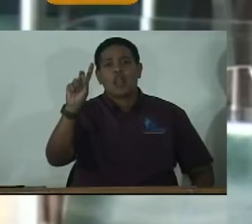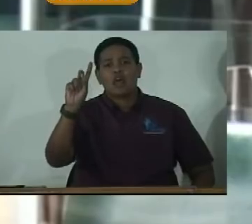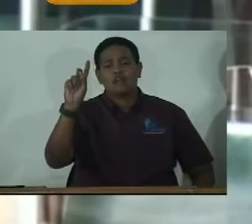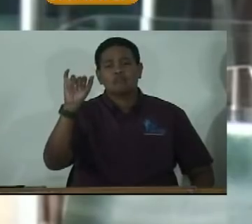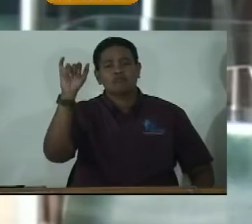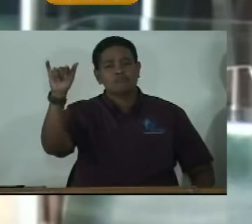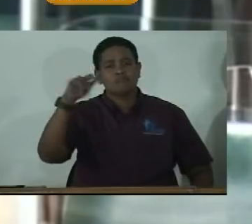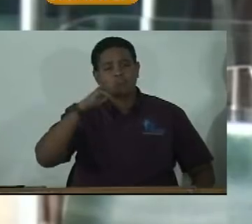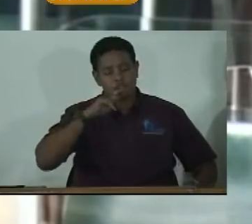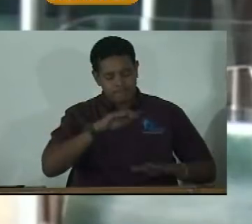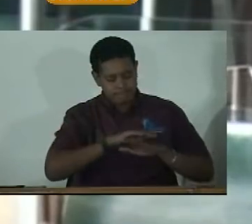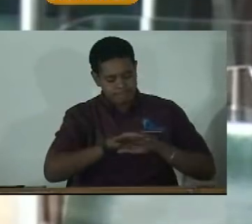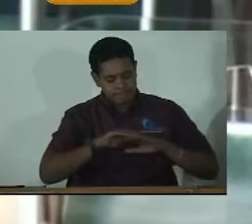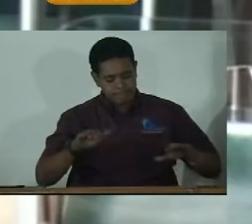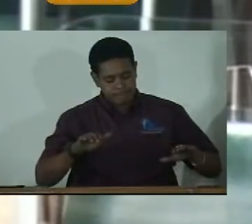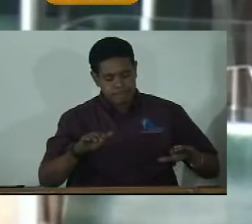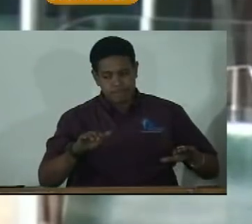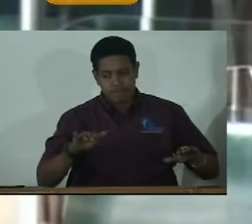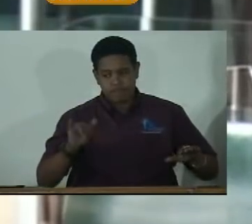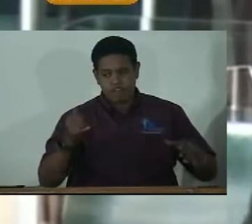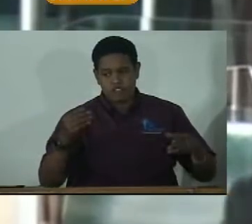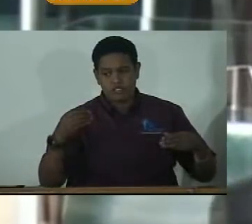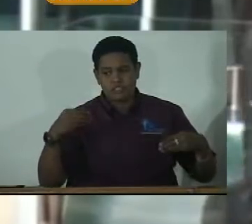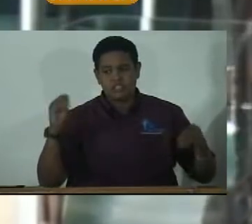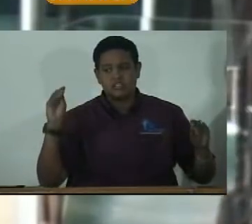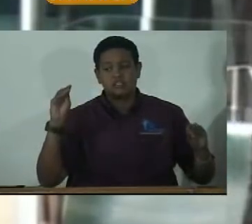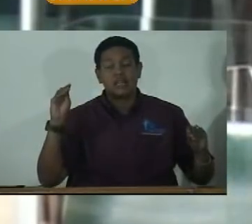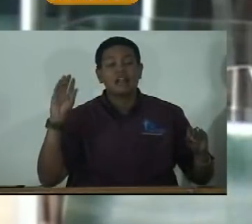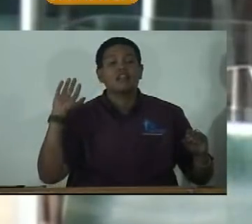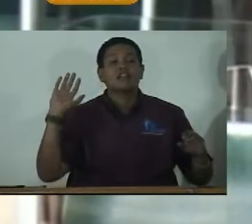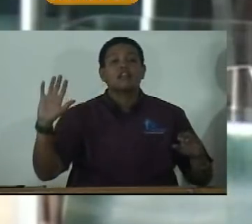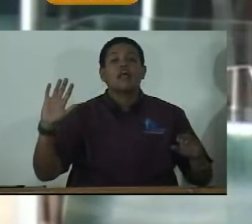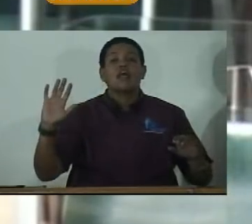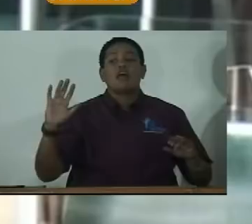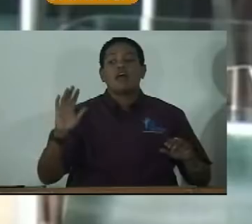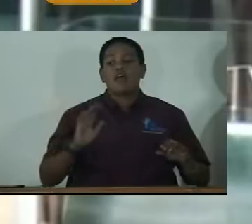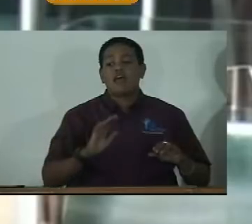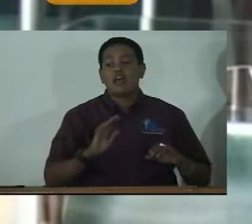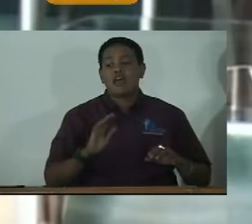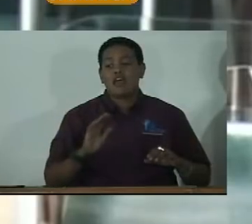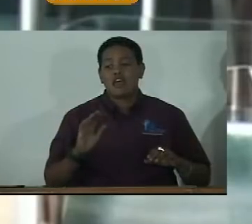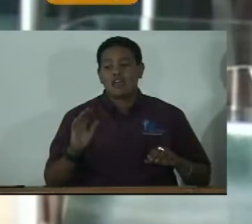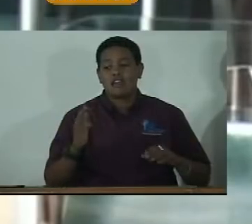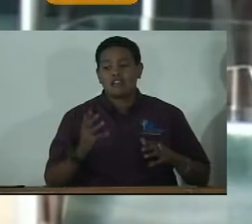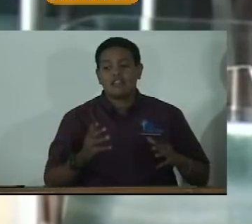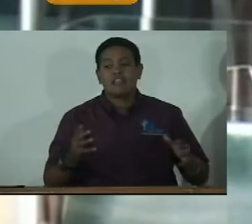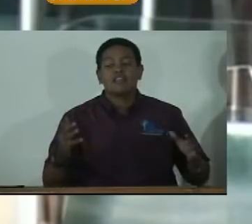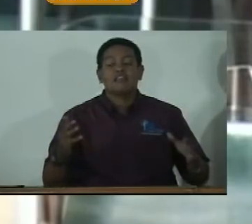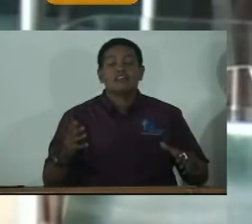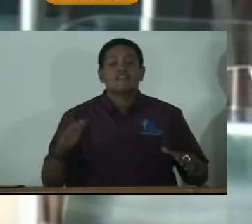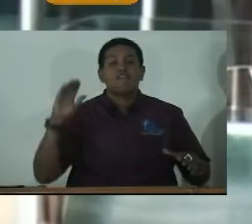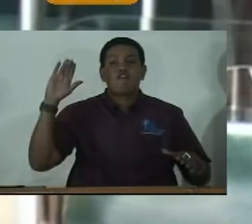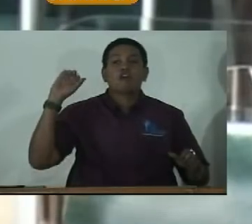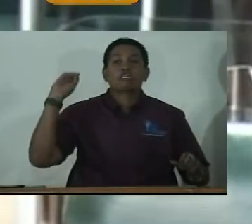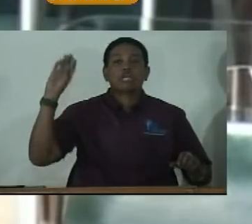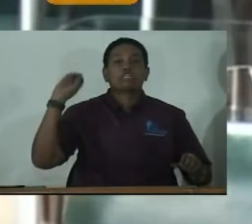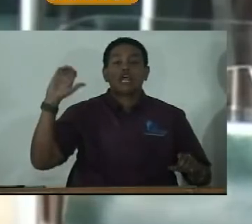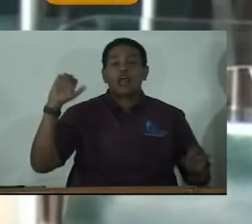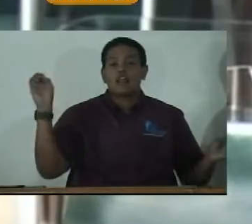would not be just sending their primary commodities abroad